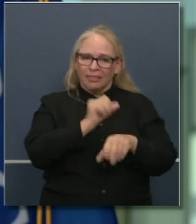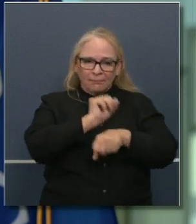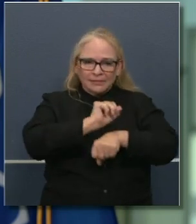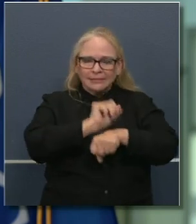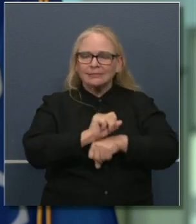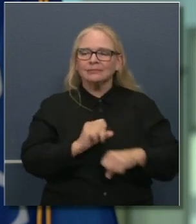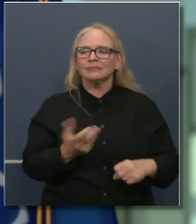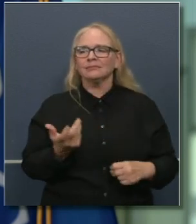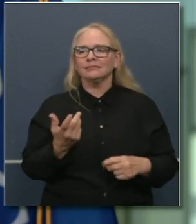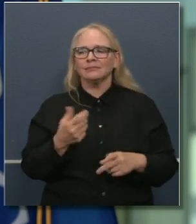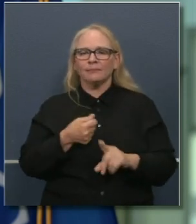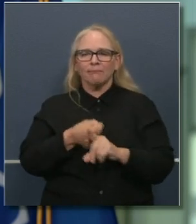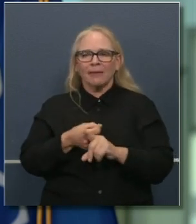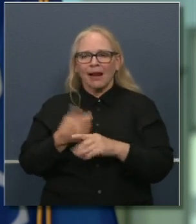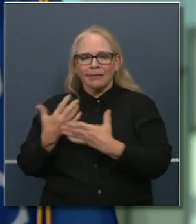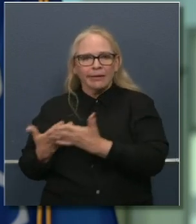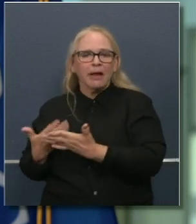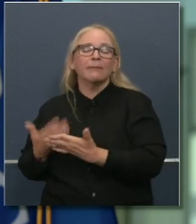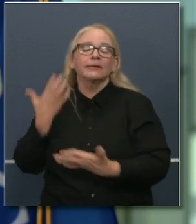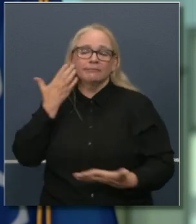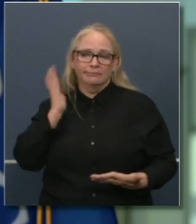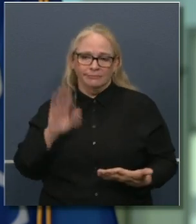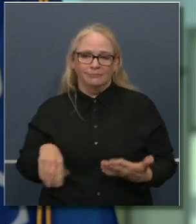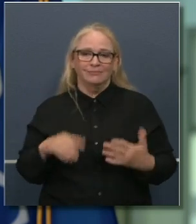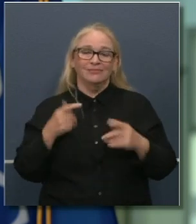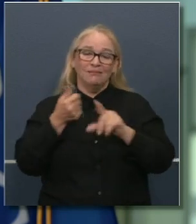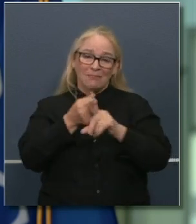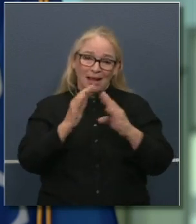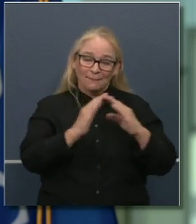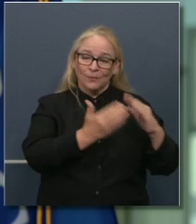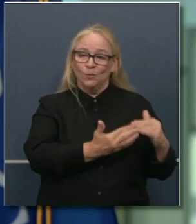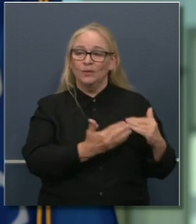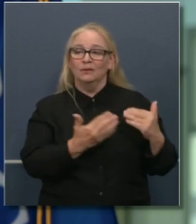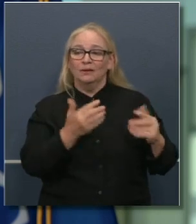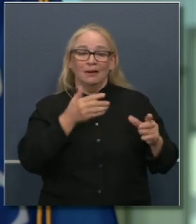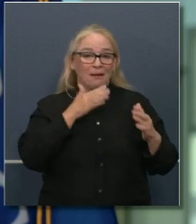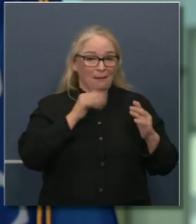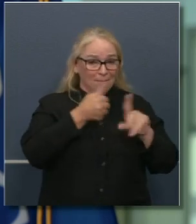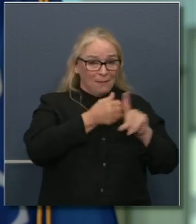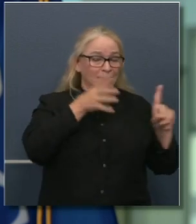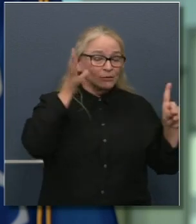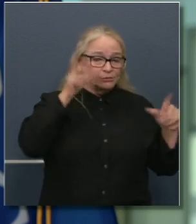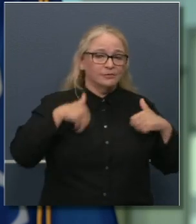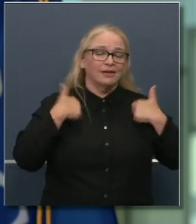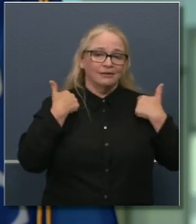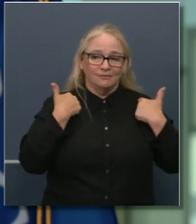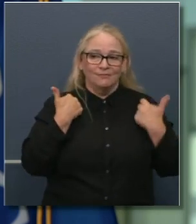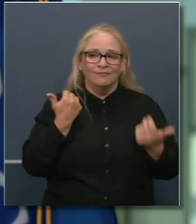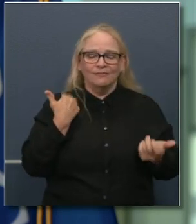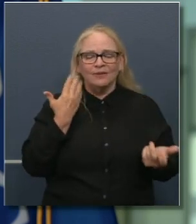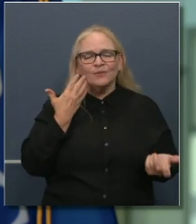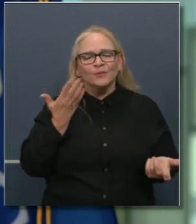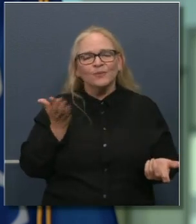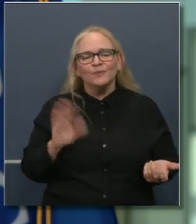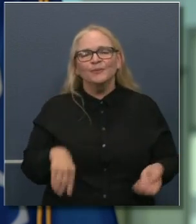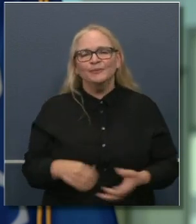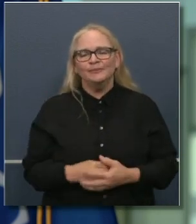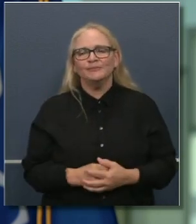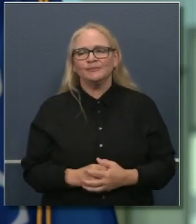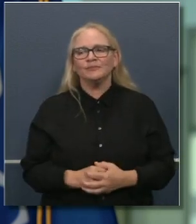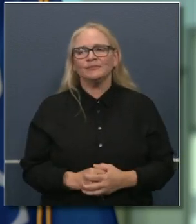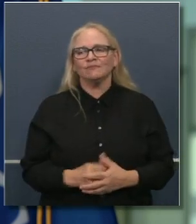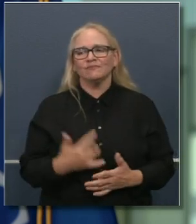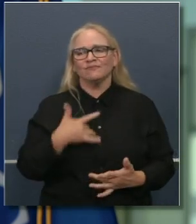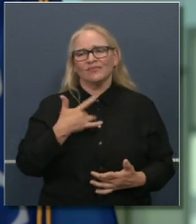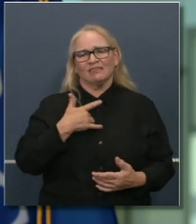state, and obviously our parents. And again, it's not an intellectual exercise for me. It's quite personal, as it is